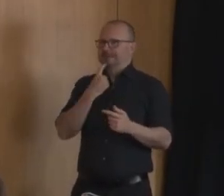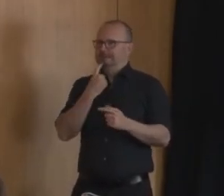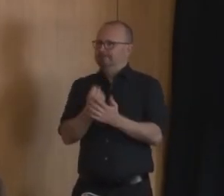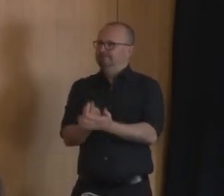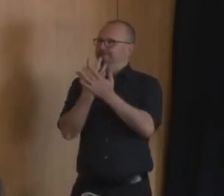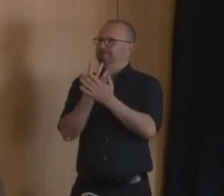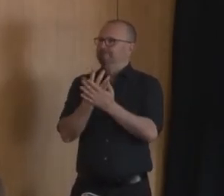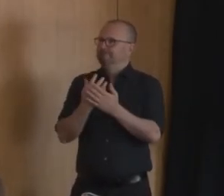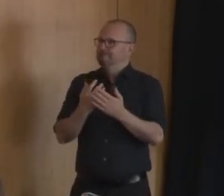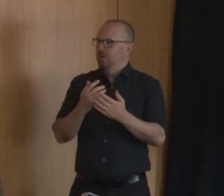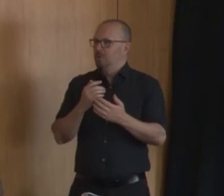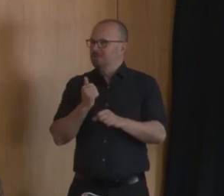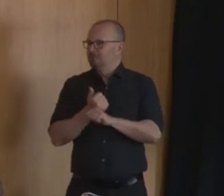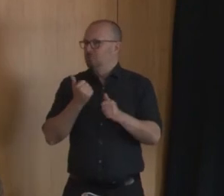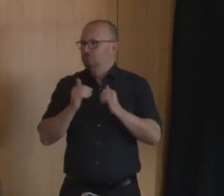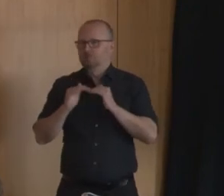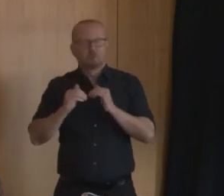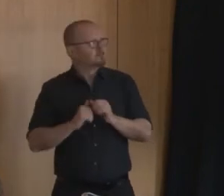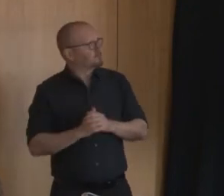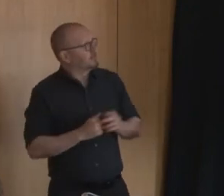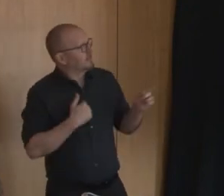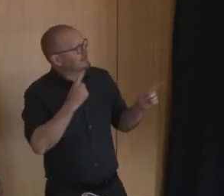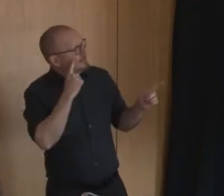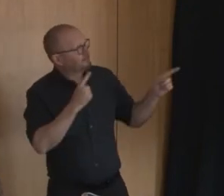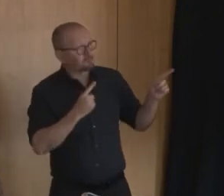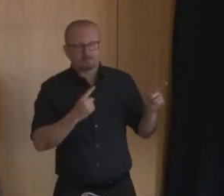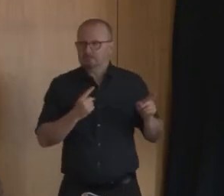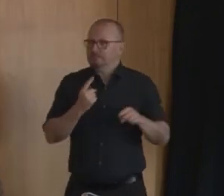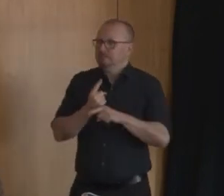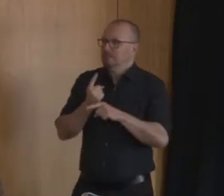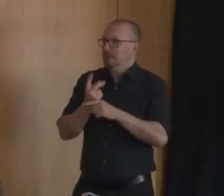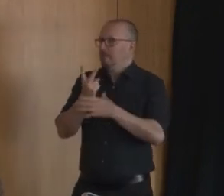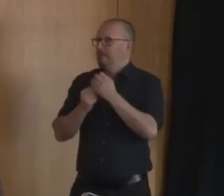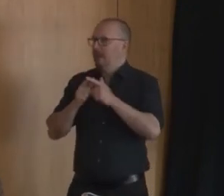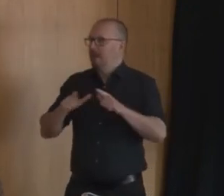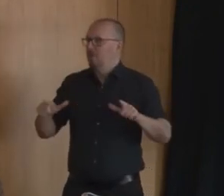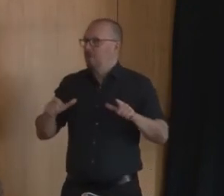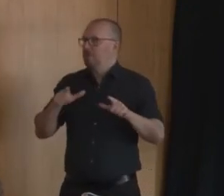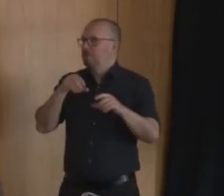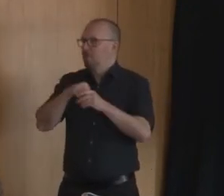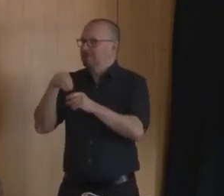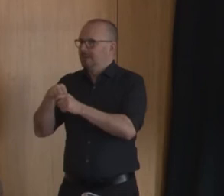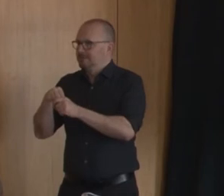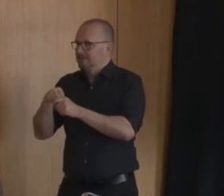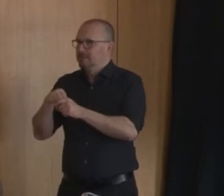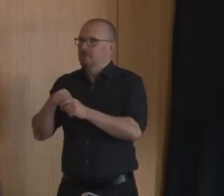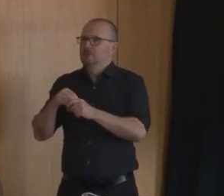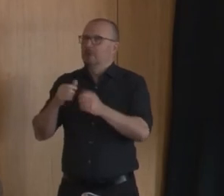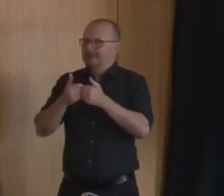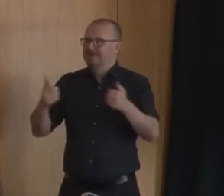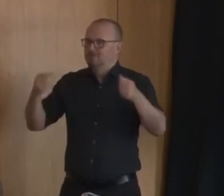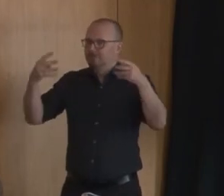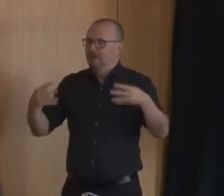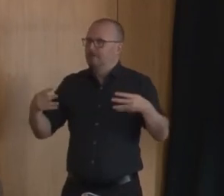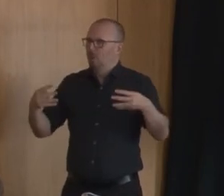you can see here too the approach to bilingual content, where we intersperse the Māori into the English, as well as have it separately,